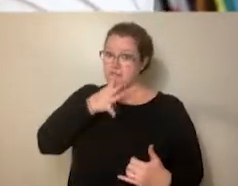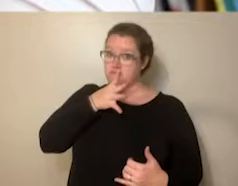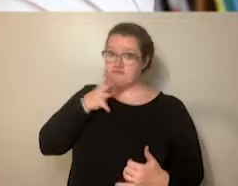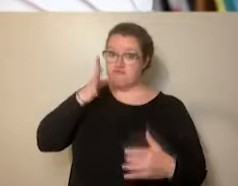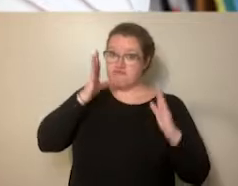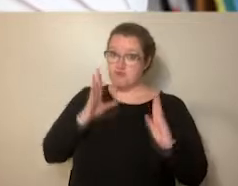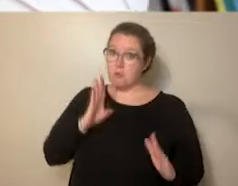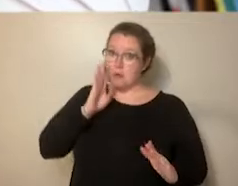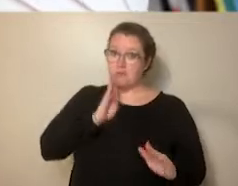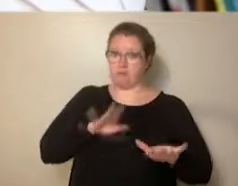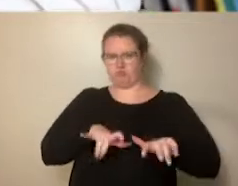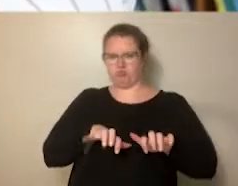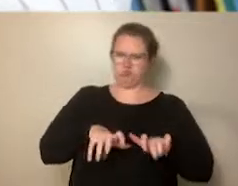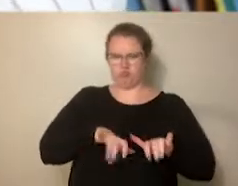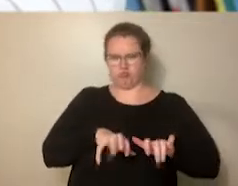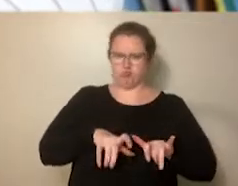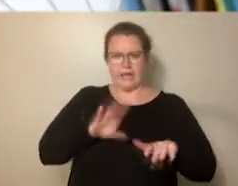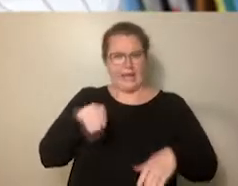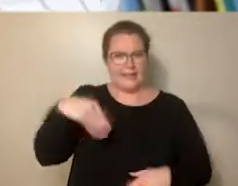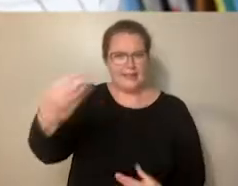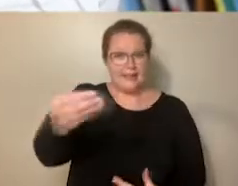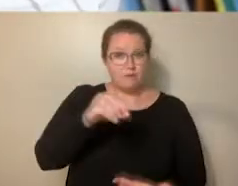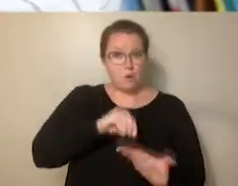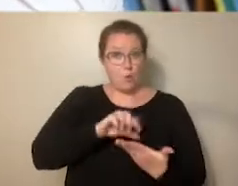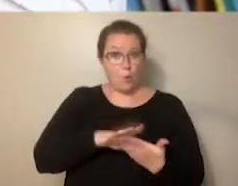give to the cows and the hens.